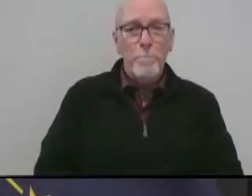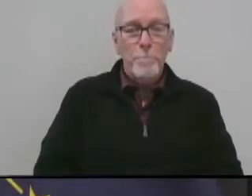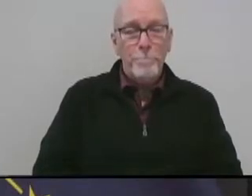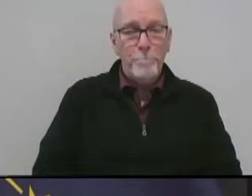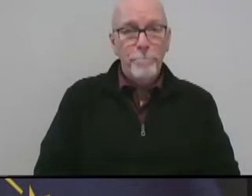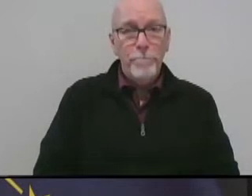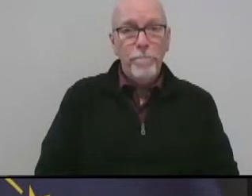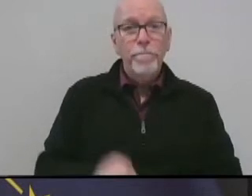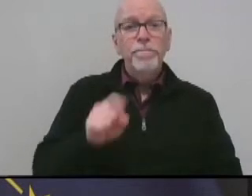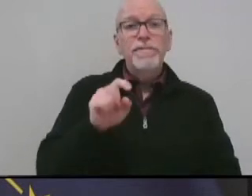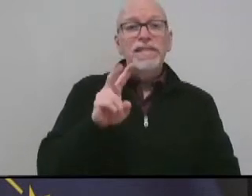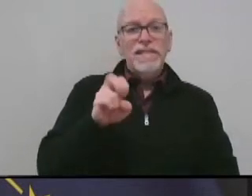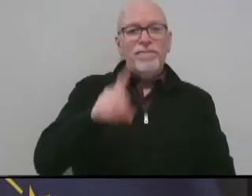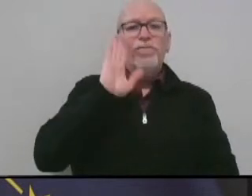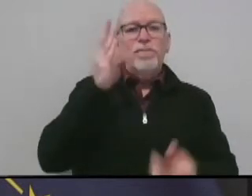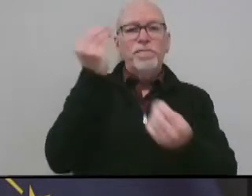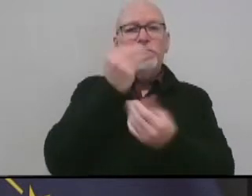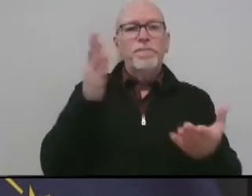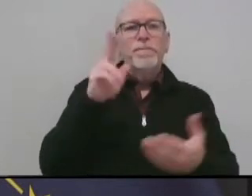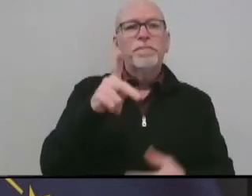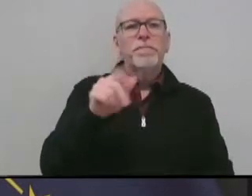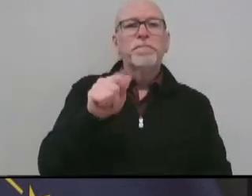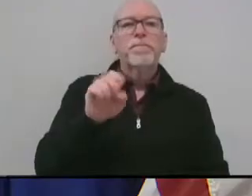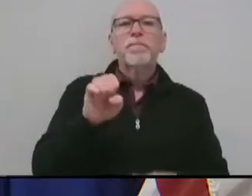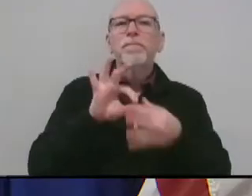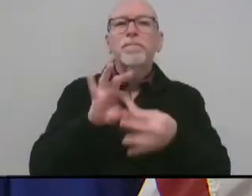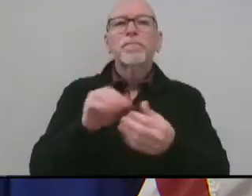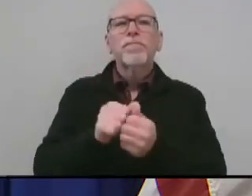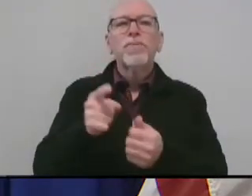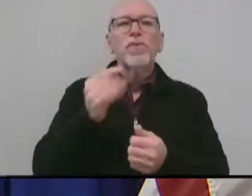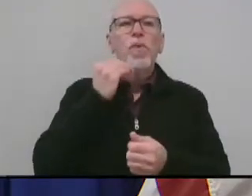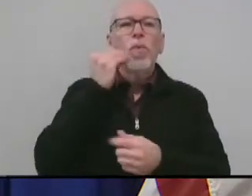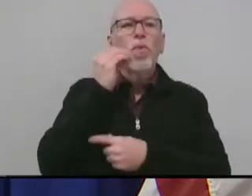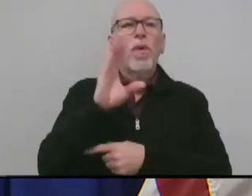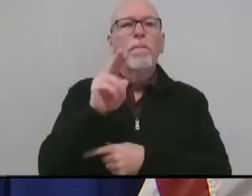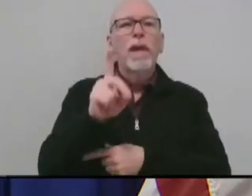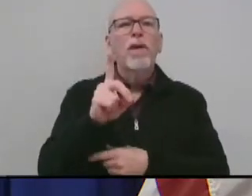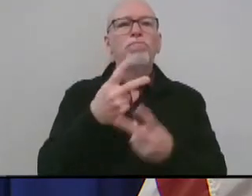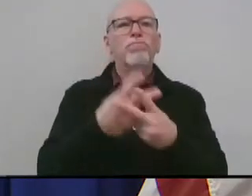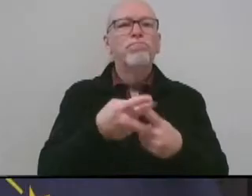Steve's going to give us an update on the Homebound Hoosier program.